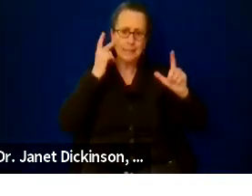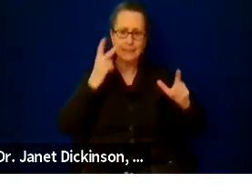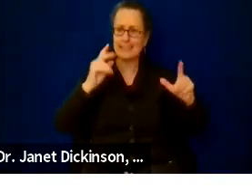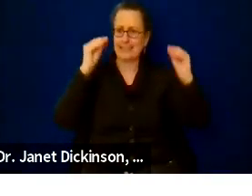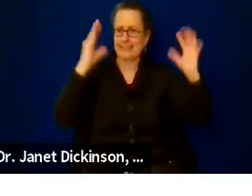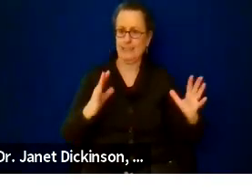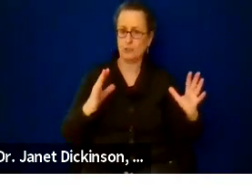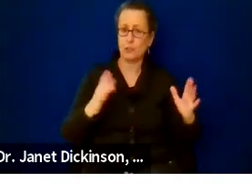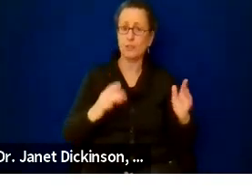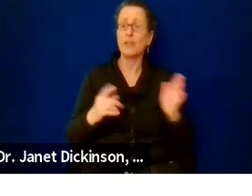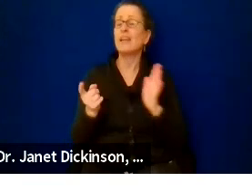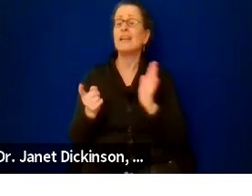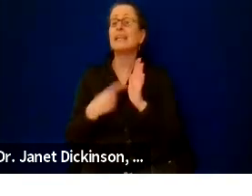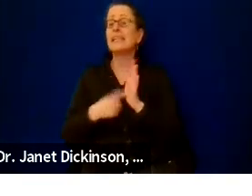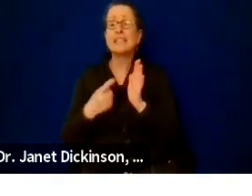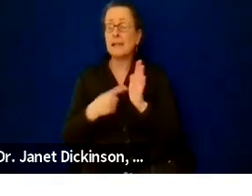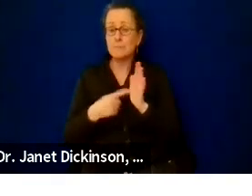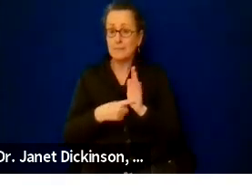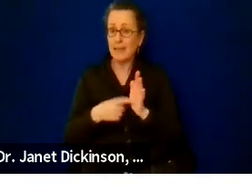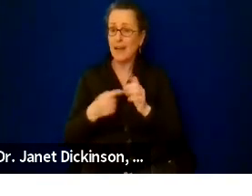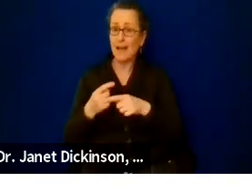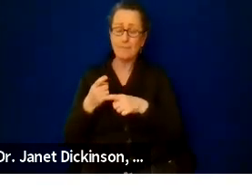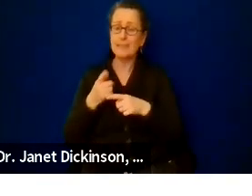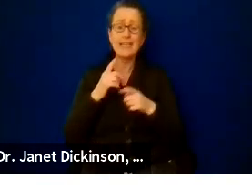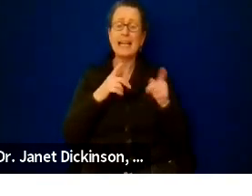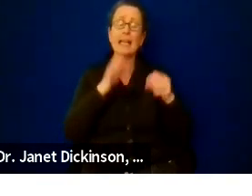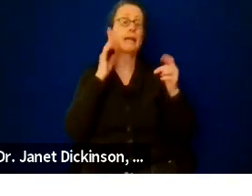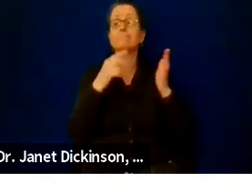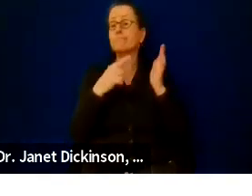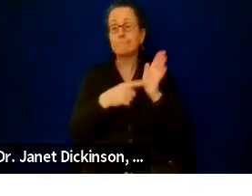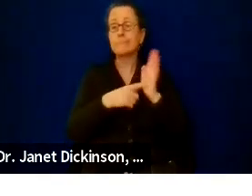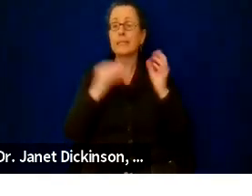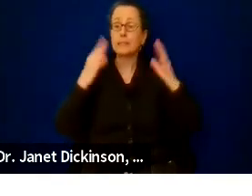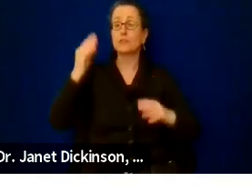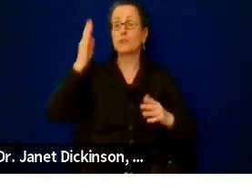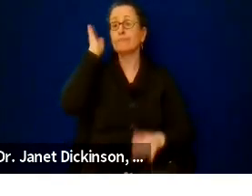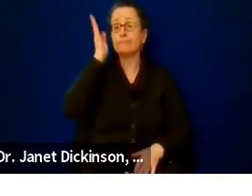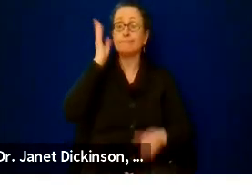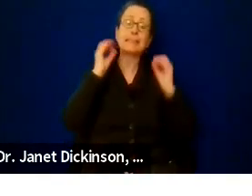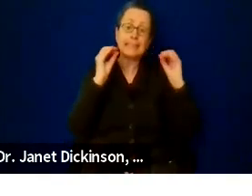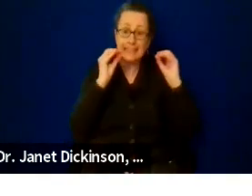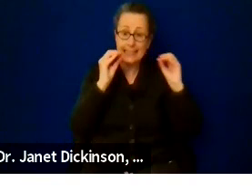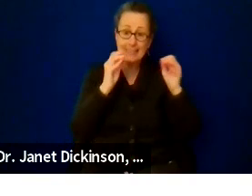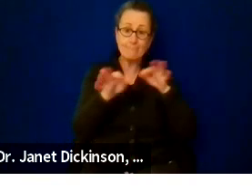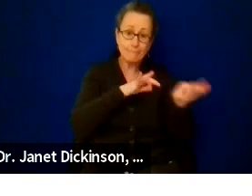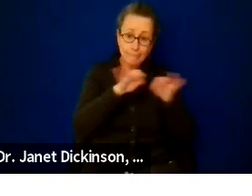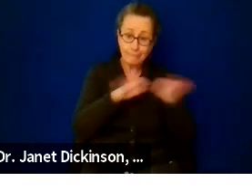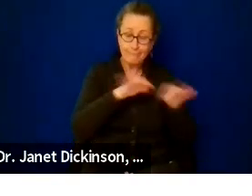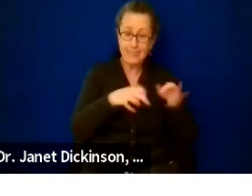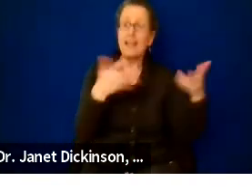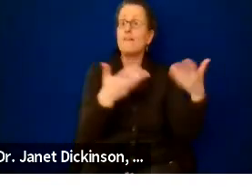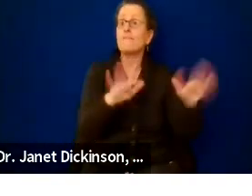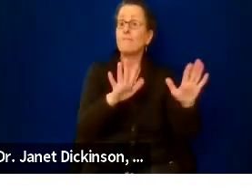remote, the synchronous lesson will end, and then they'll be working on their assignments from home. So